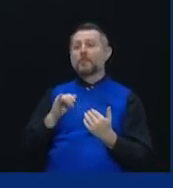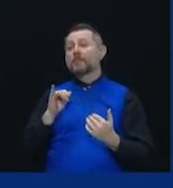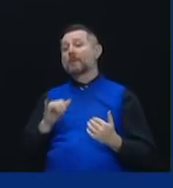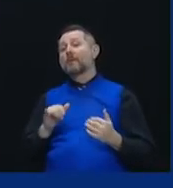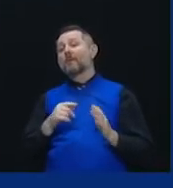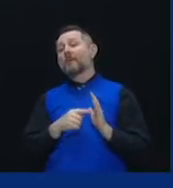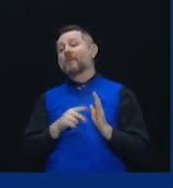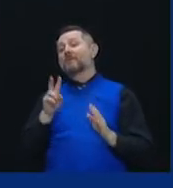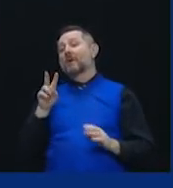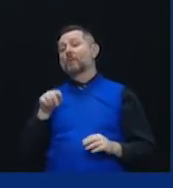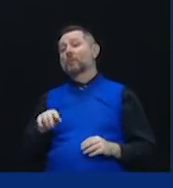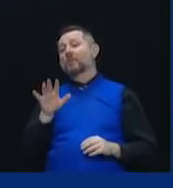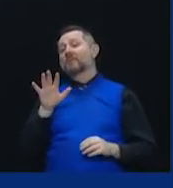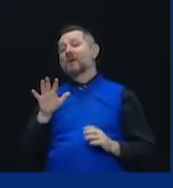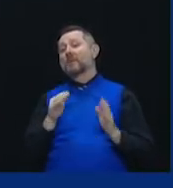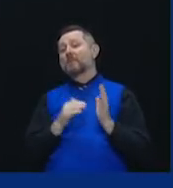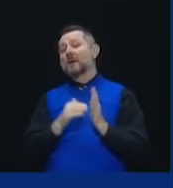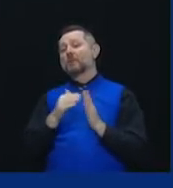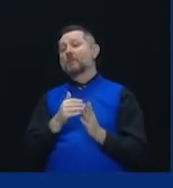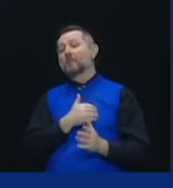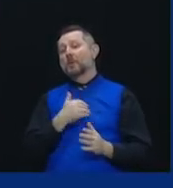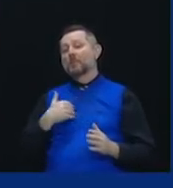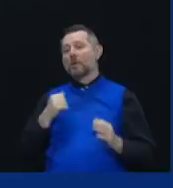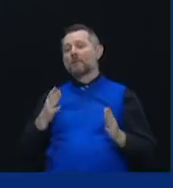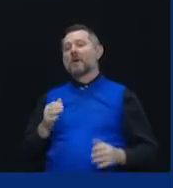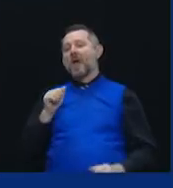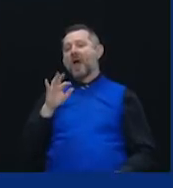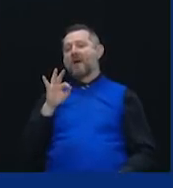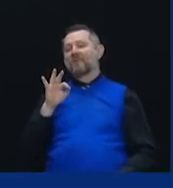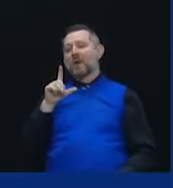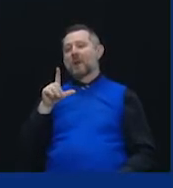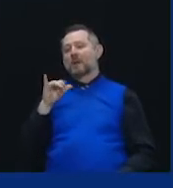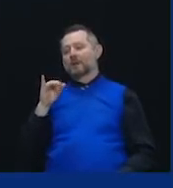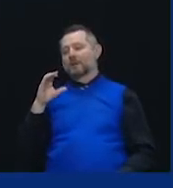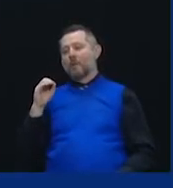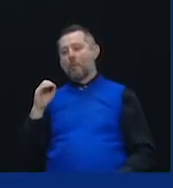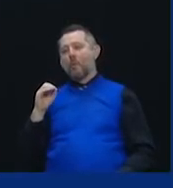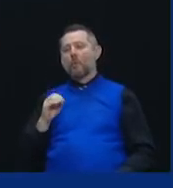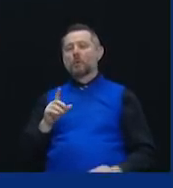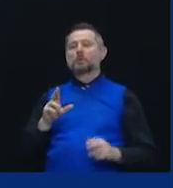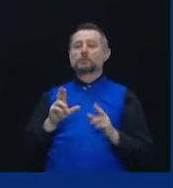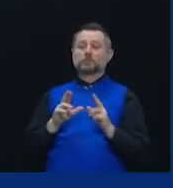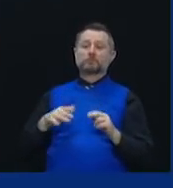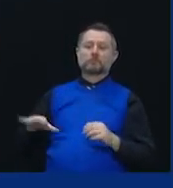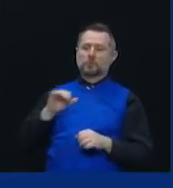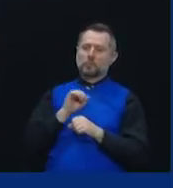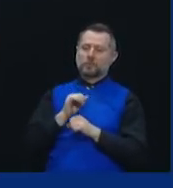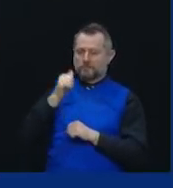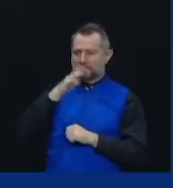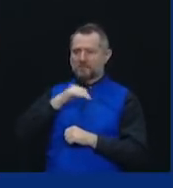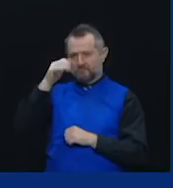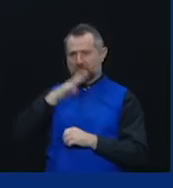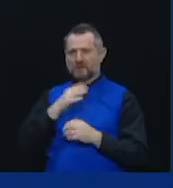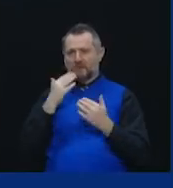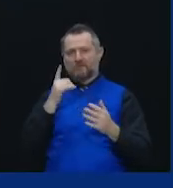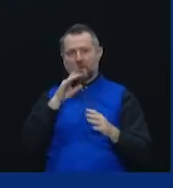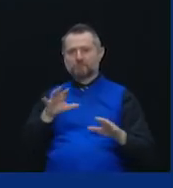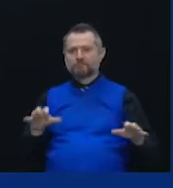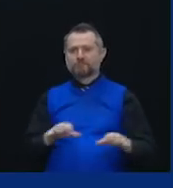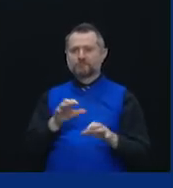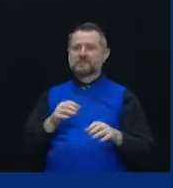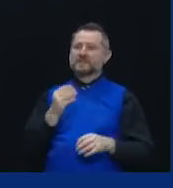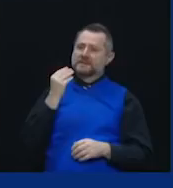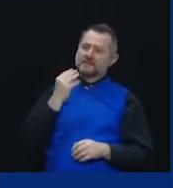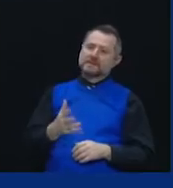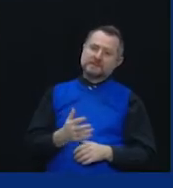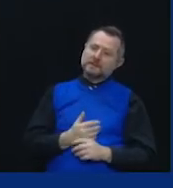New York State AFL-CIO and really all working men and women in this state, thank you for that. And I will just say this, you know, it's sort of ironic